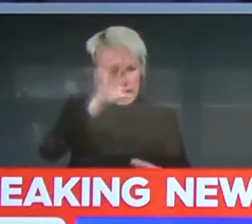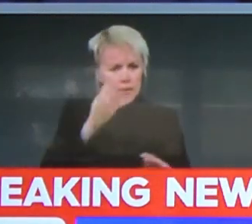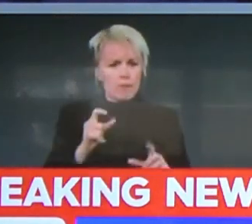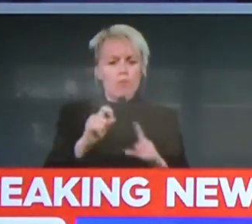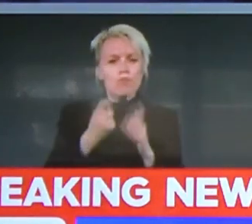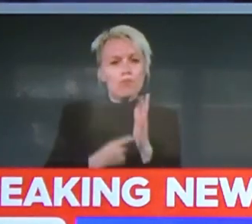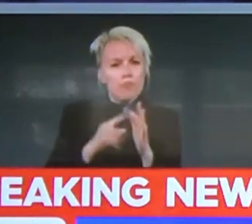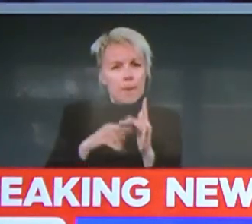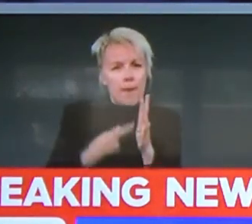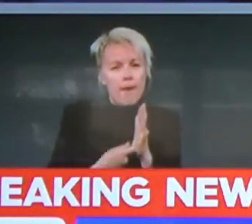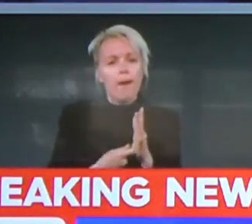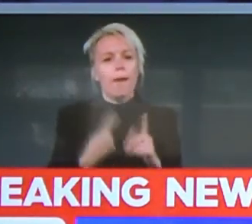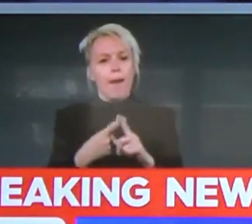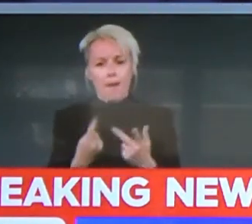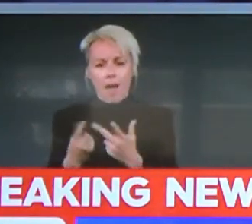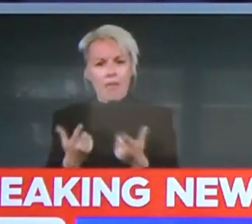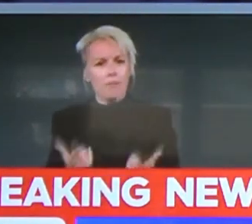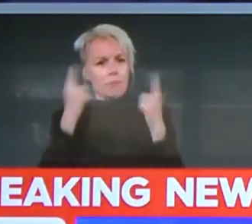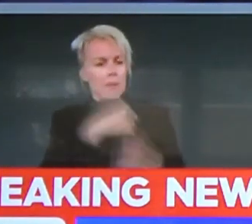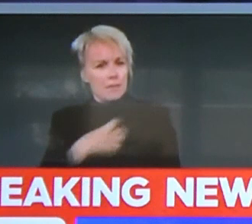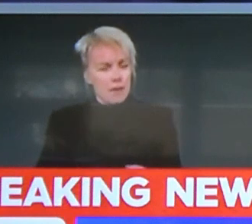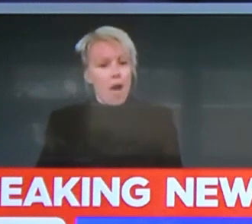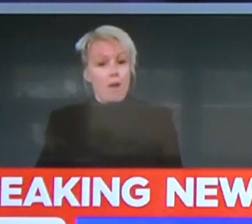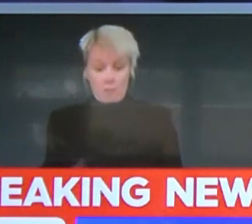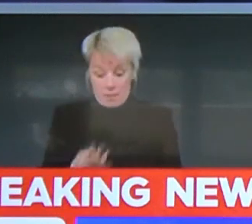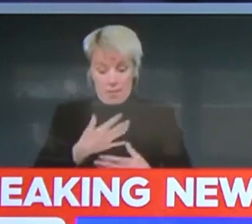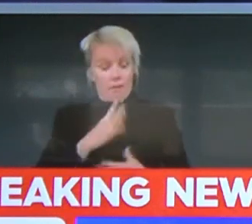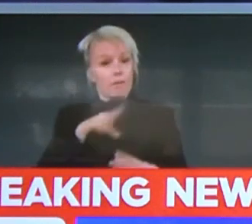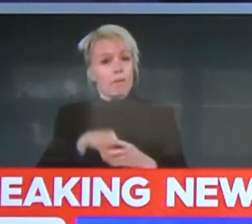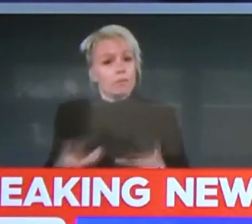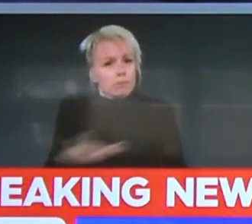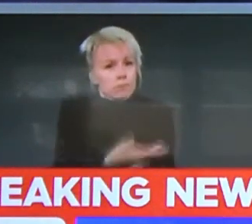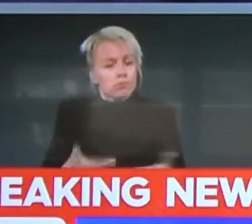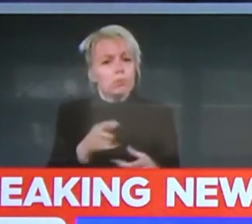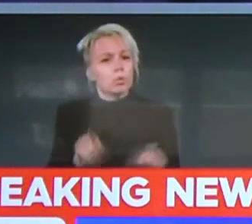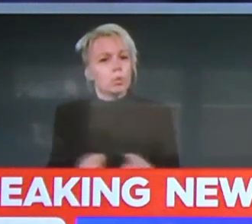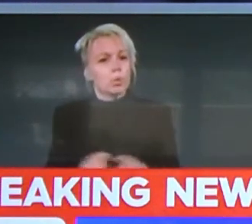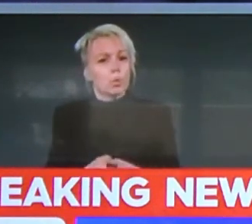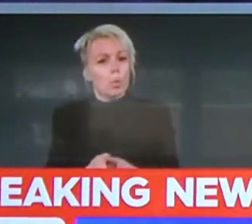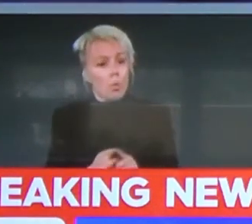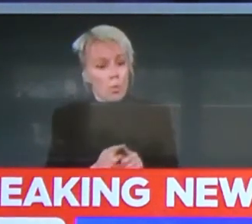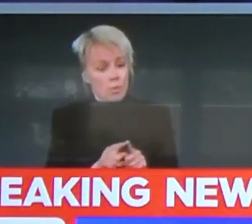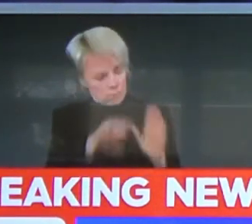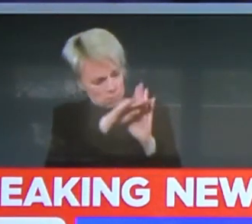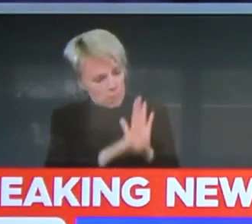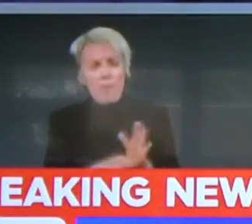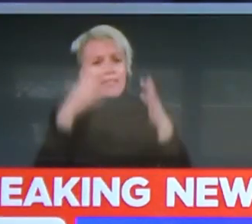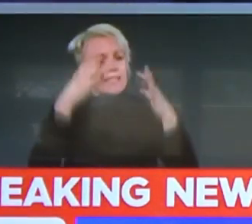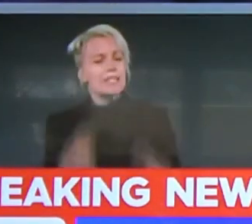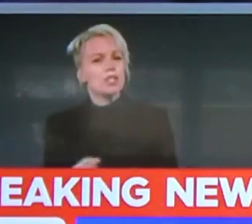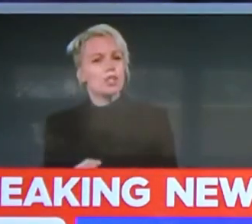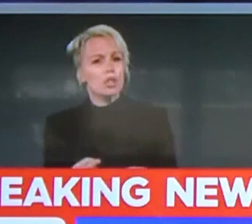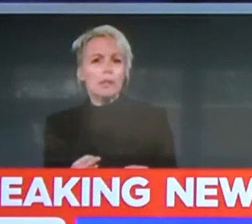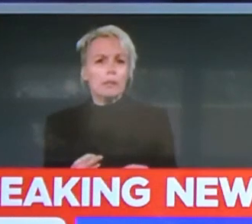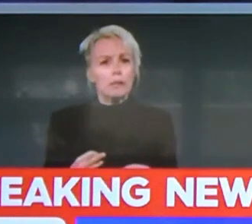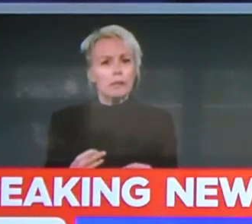ministers, with myself as the Prime Minister who convenes the National Cabinet. These are not decisions being made by the Federal Cabinet and